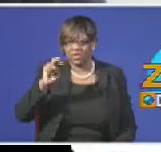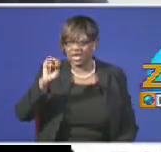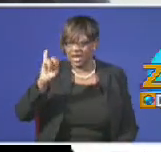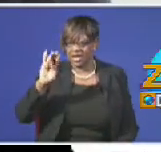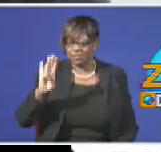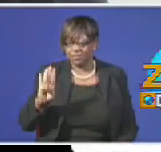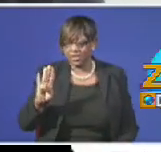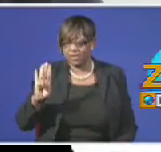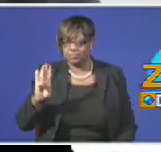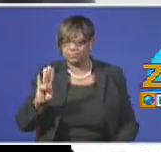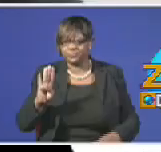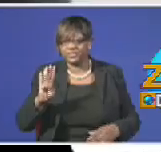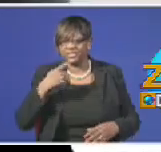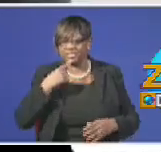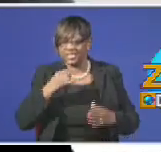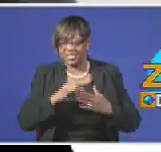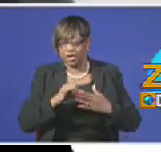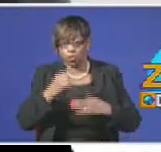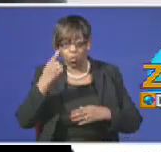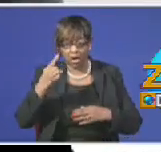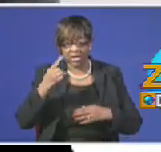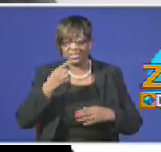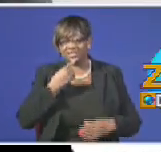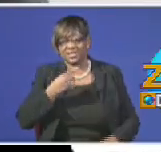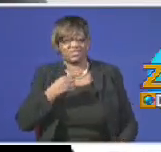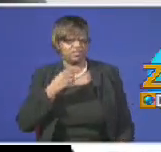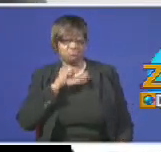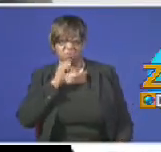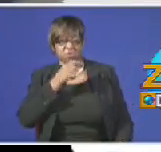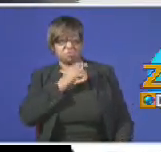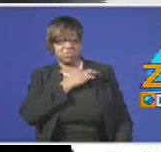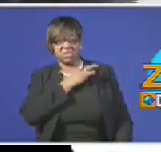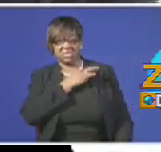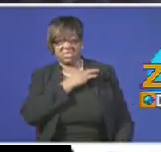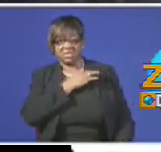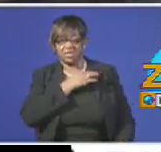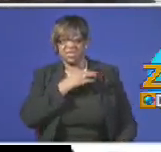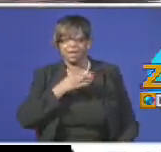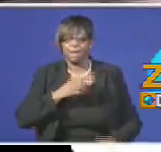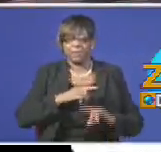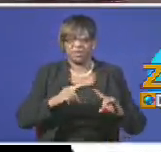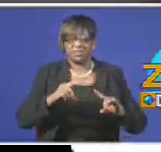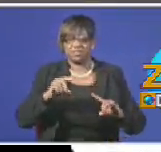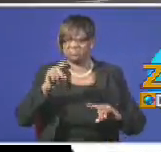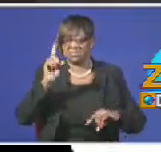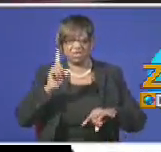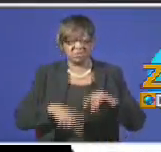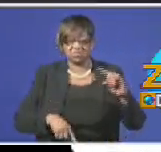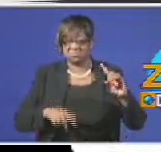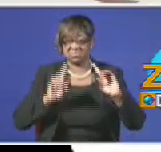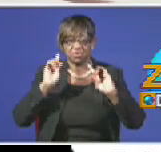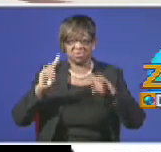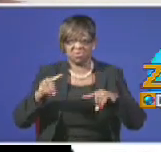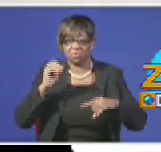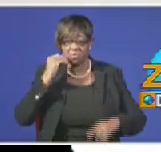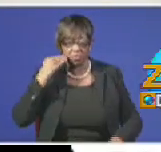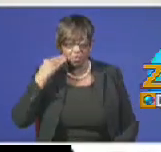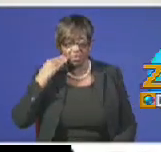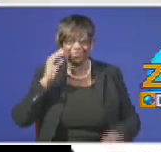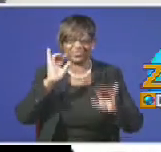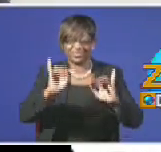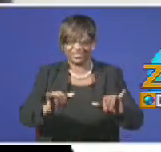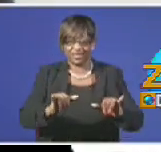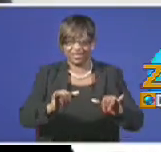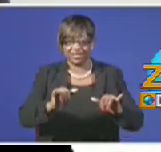benefits program. All but one of the defendants pled not guilty to the charges. Bail was denied, with the defendants told they can apply for bail in the